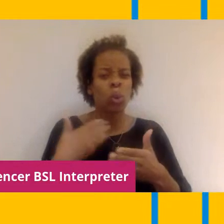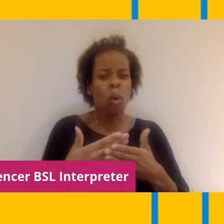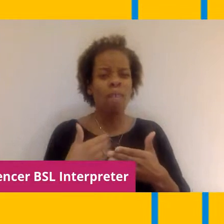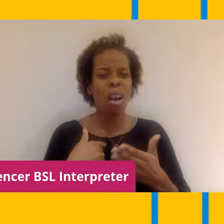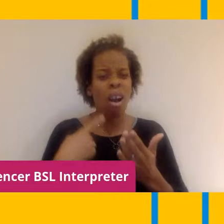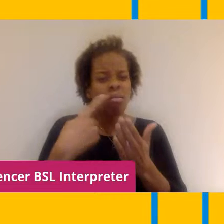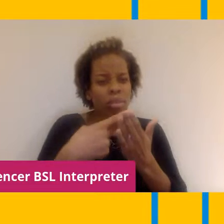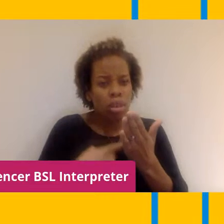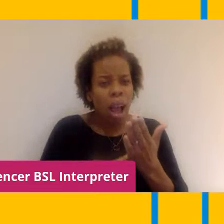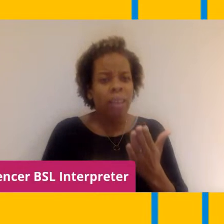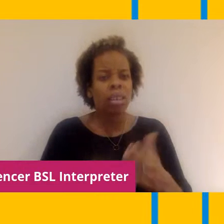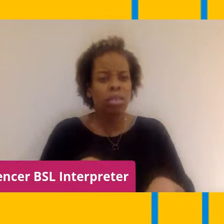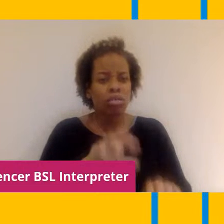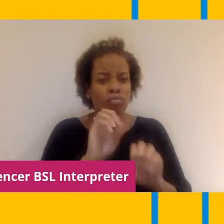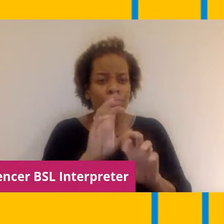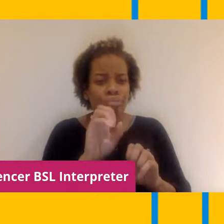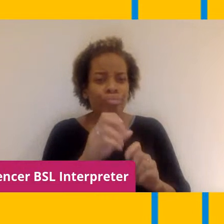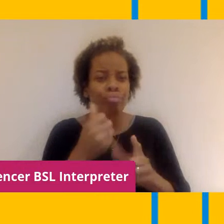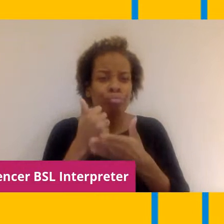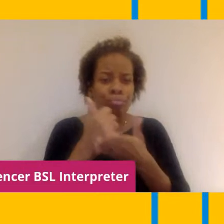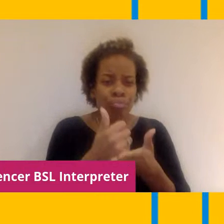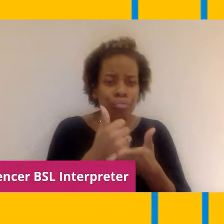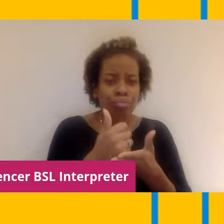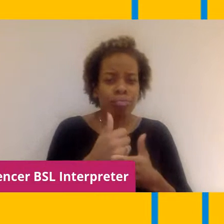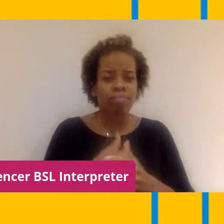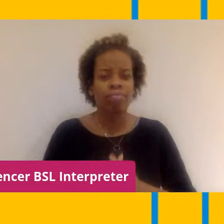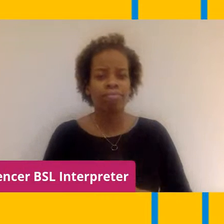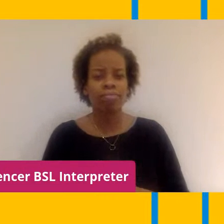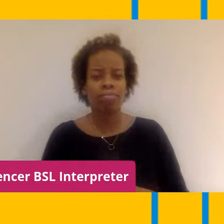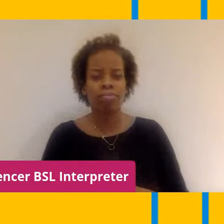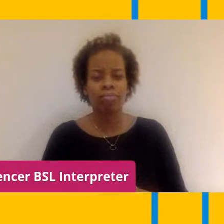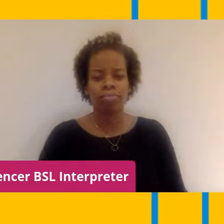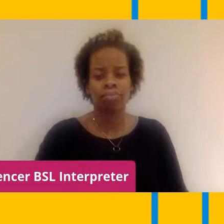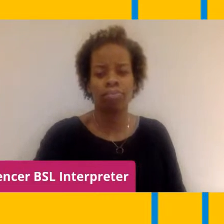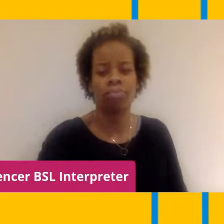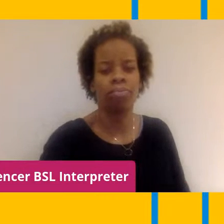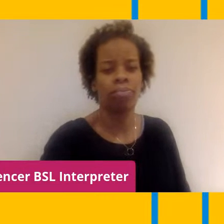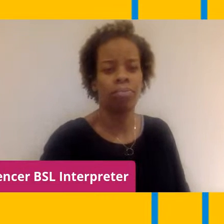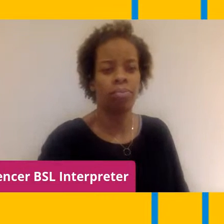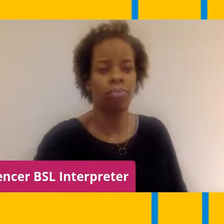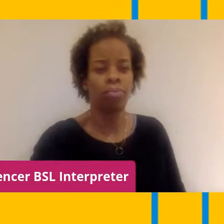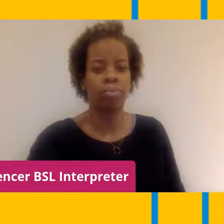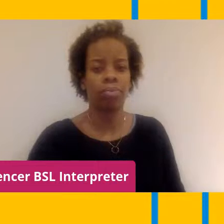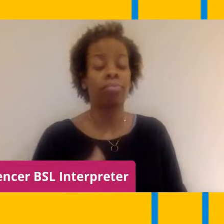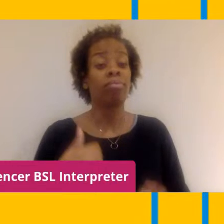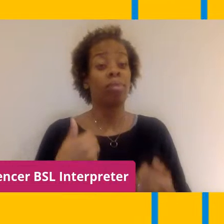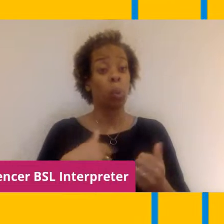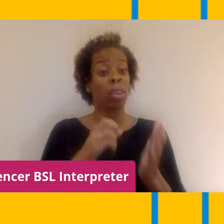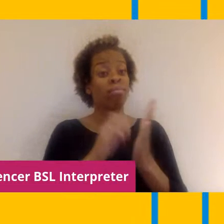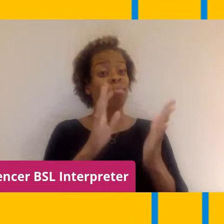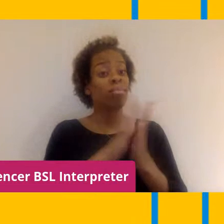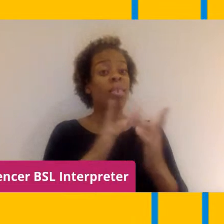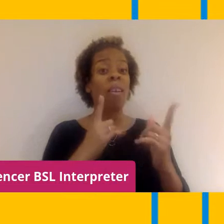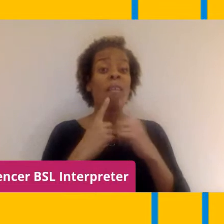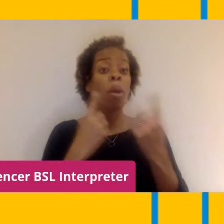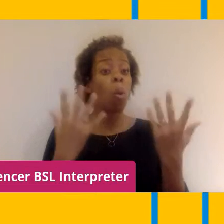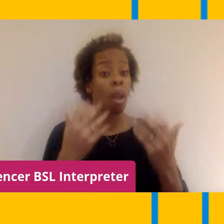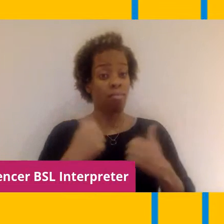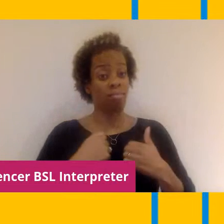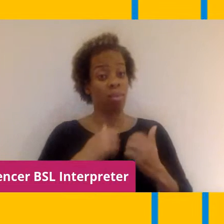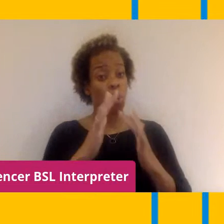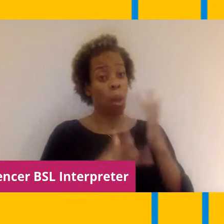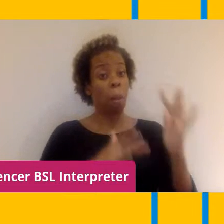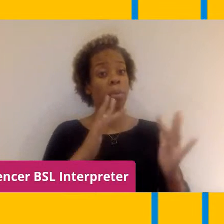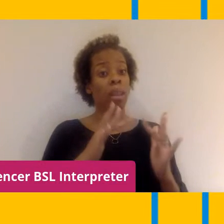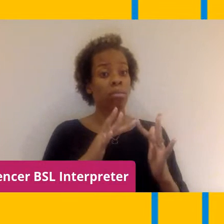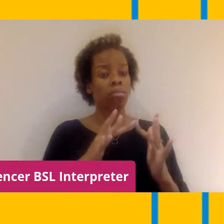far. So we have put guidance out, which is available for you to see on the website, on the employer's duty to consult